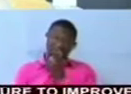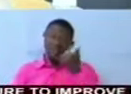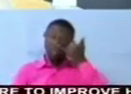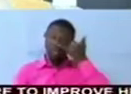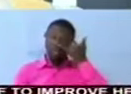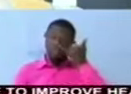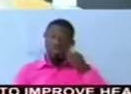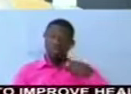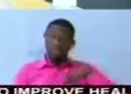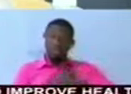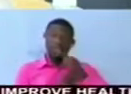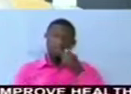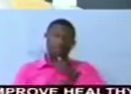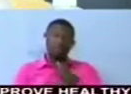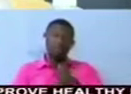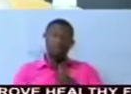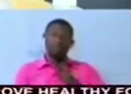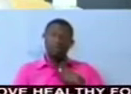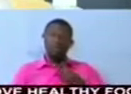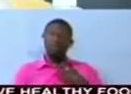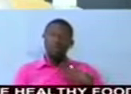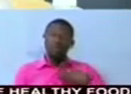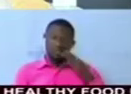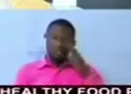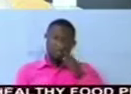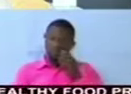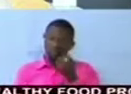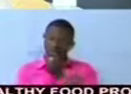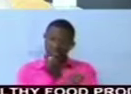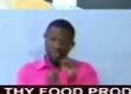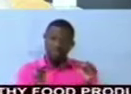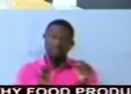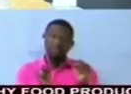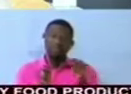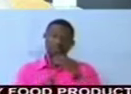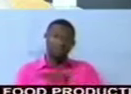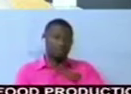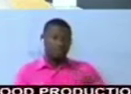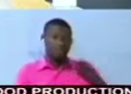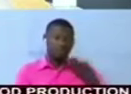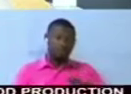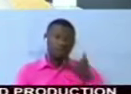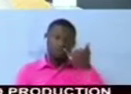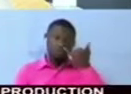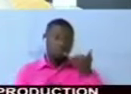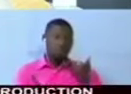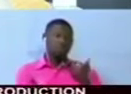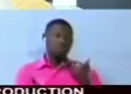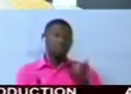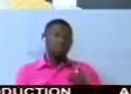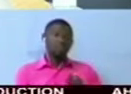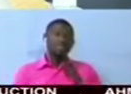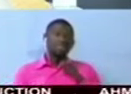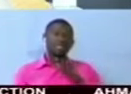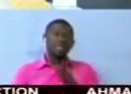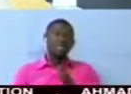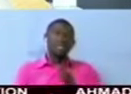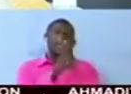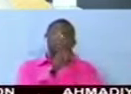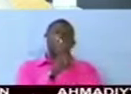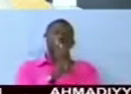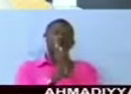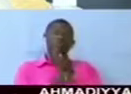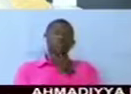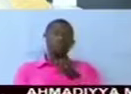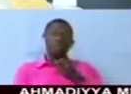ndaw yi. You are trying to save our children, youths, because of that drug. Si ndimbal bobu nonu nga nek nga amé ci choono